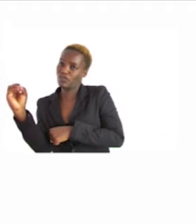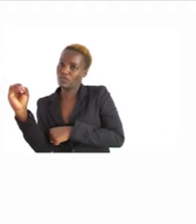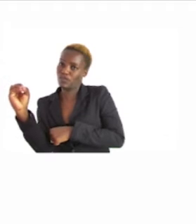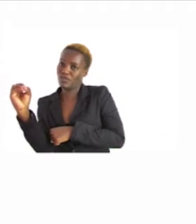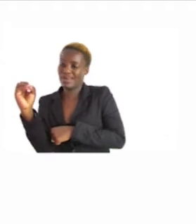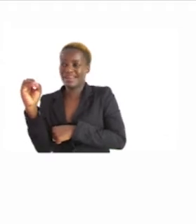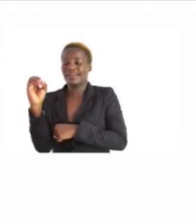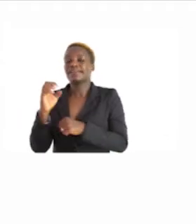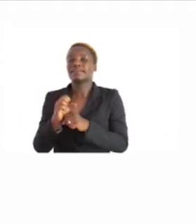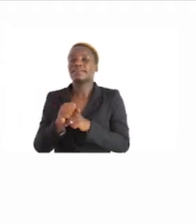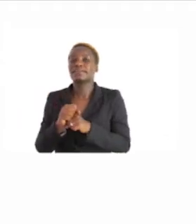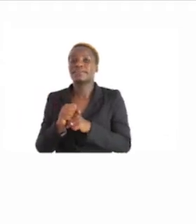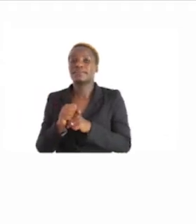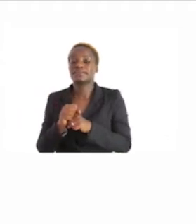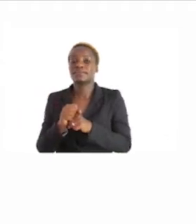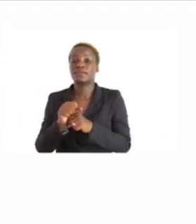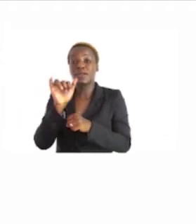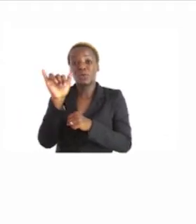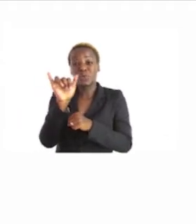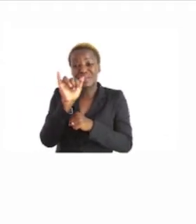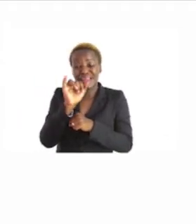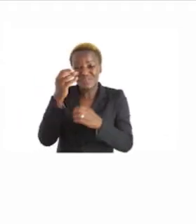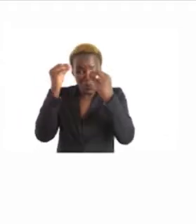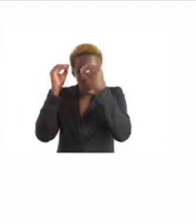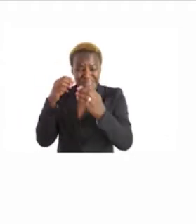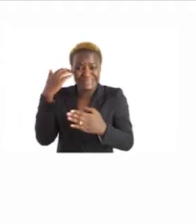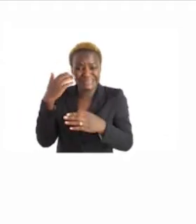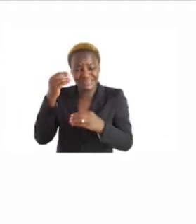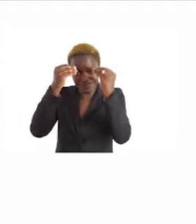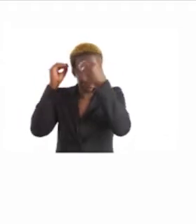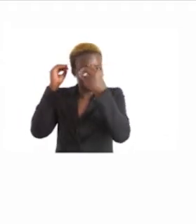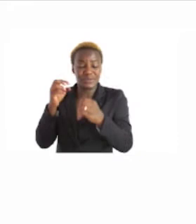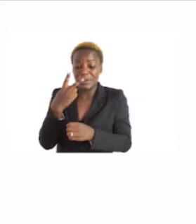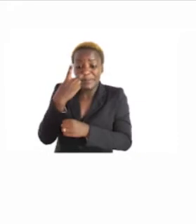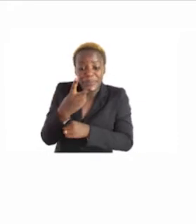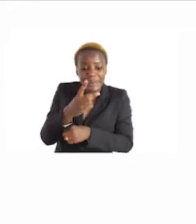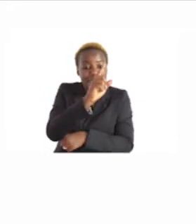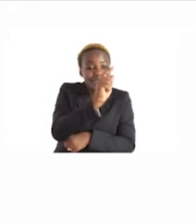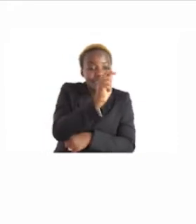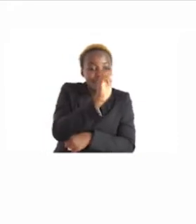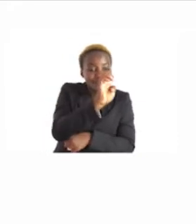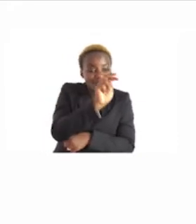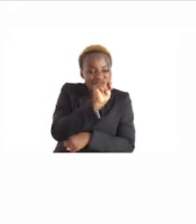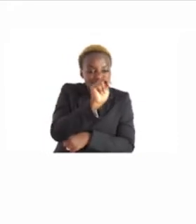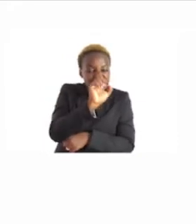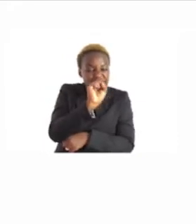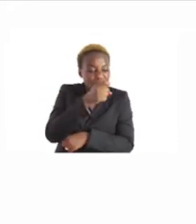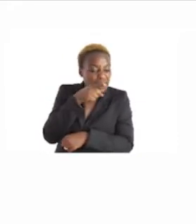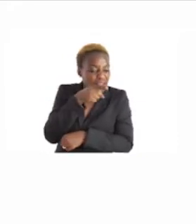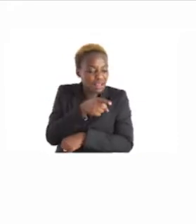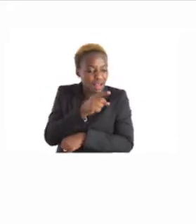get confused, you look at the places of the numbers, at the tens places, all right? We have